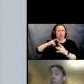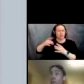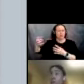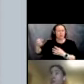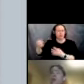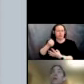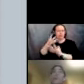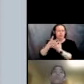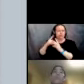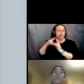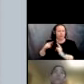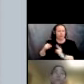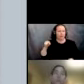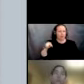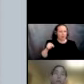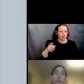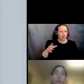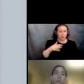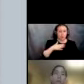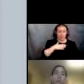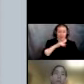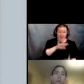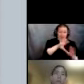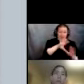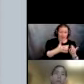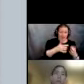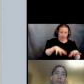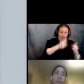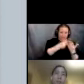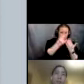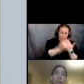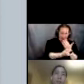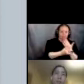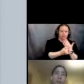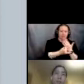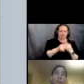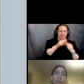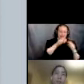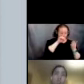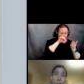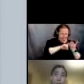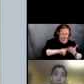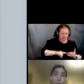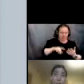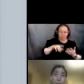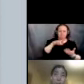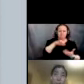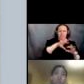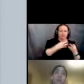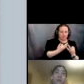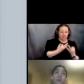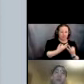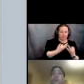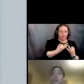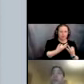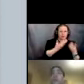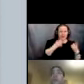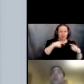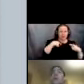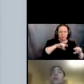class was looking at mixed families and how they fared in camp. And